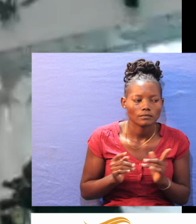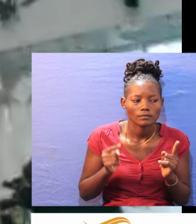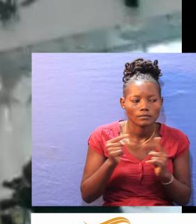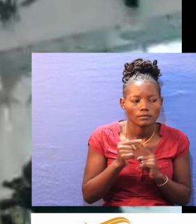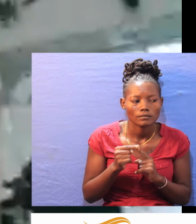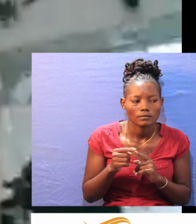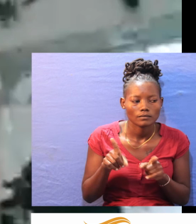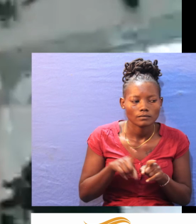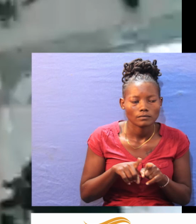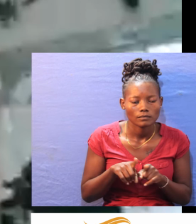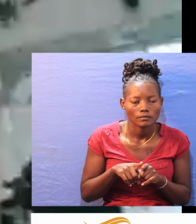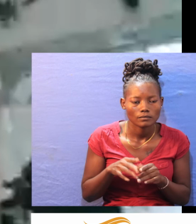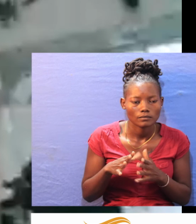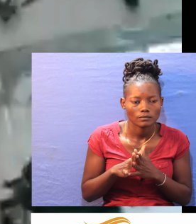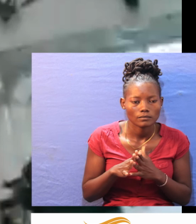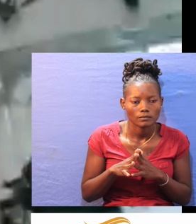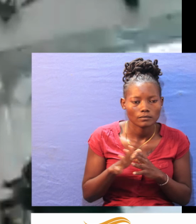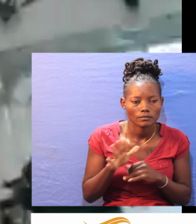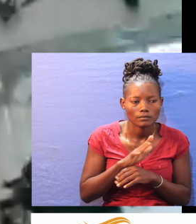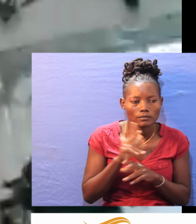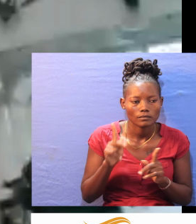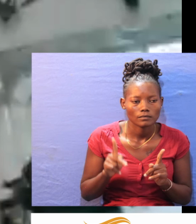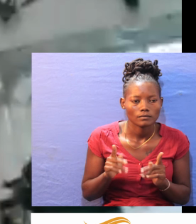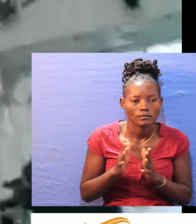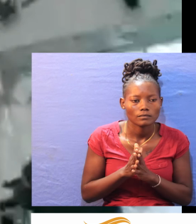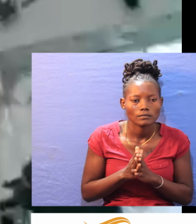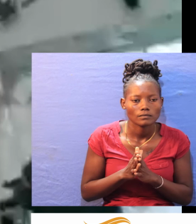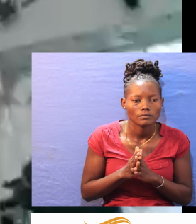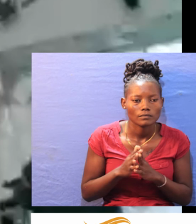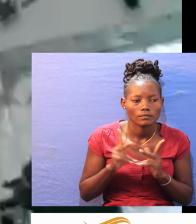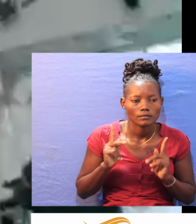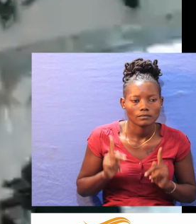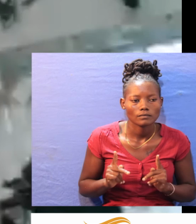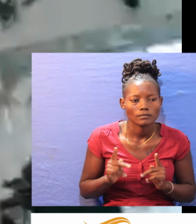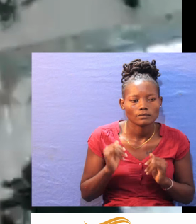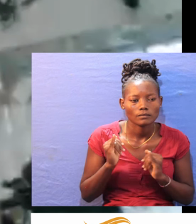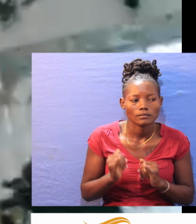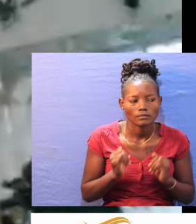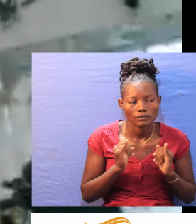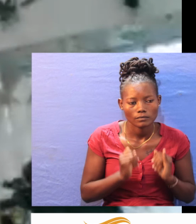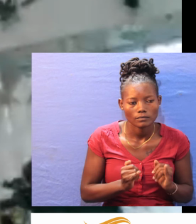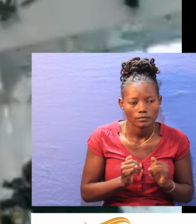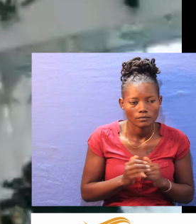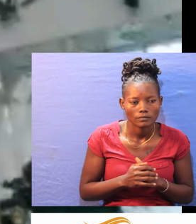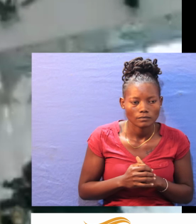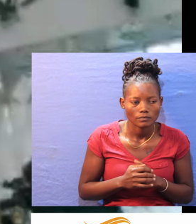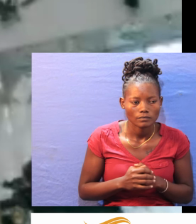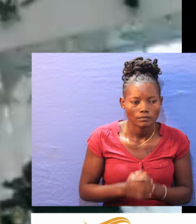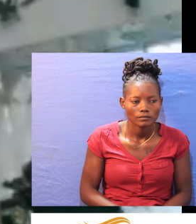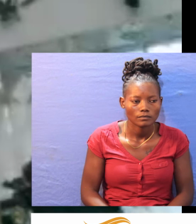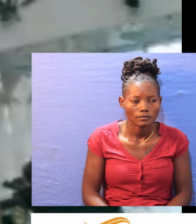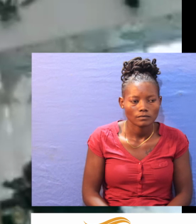Consider the whole person there, and the person is an individual.